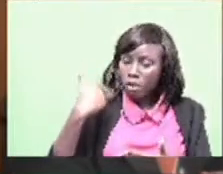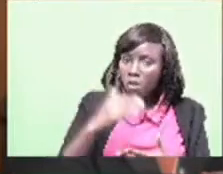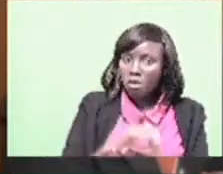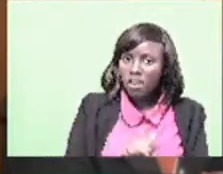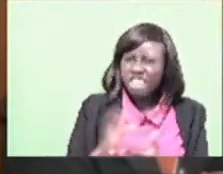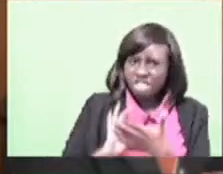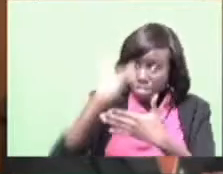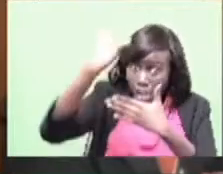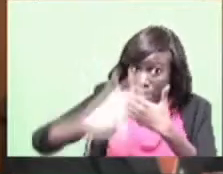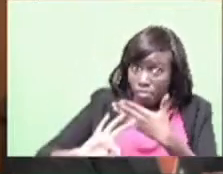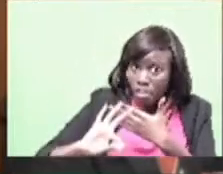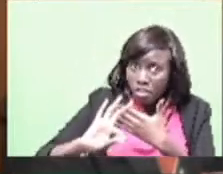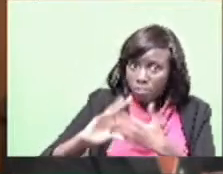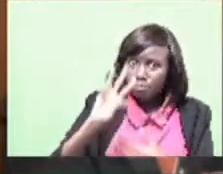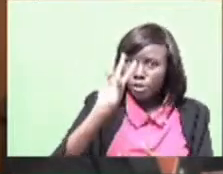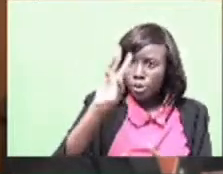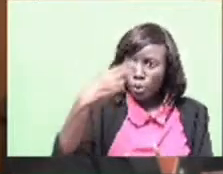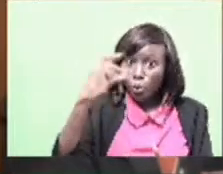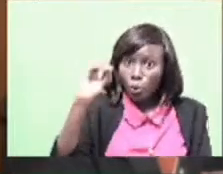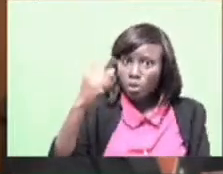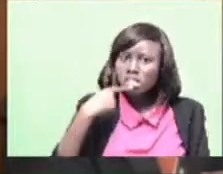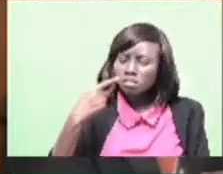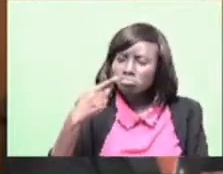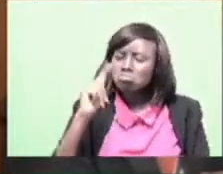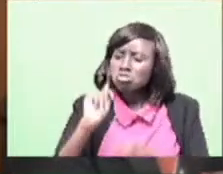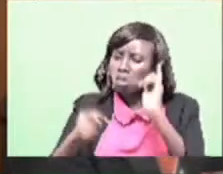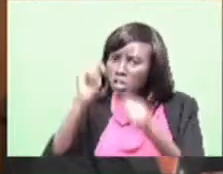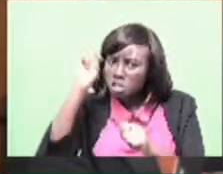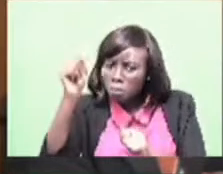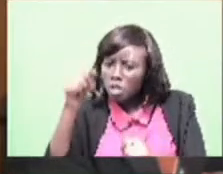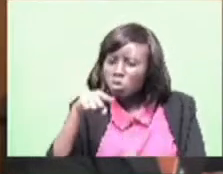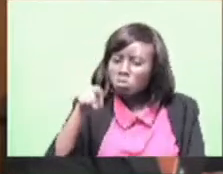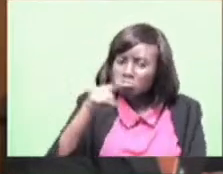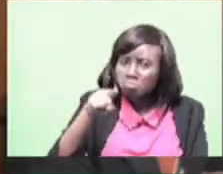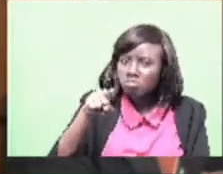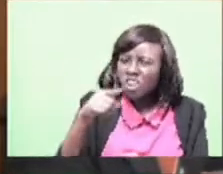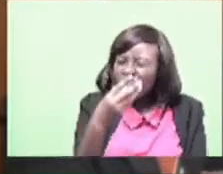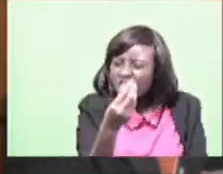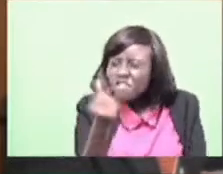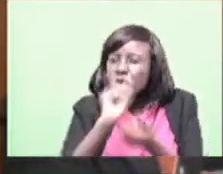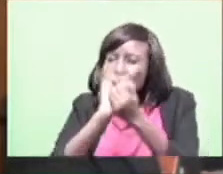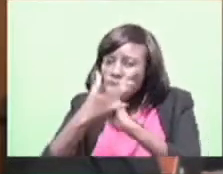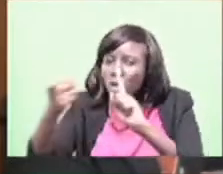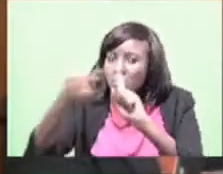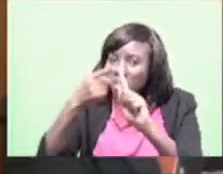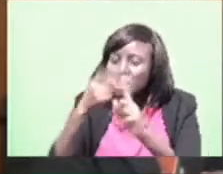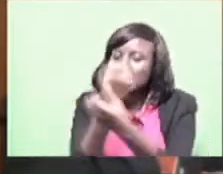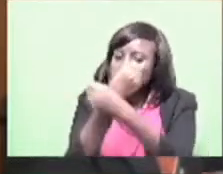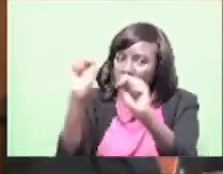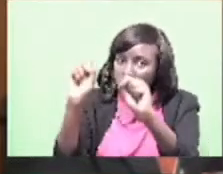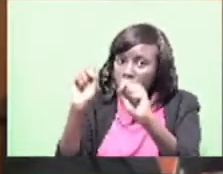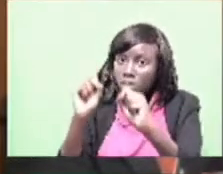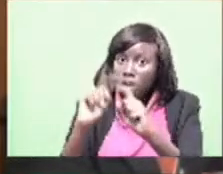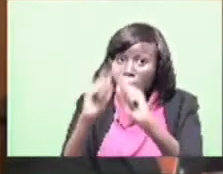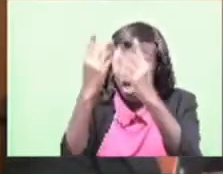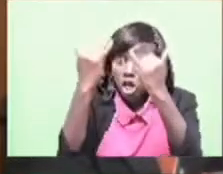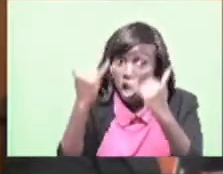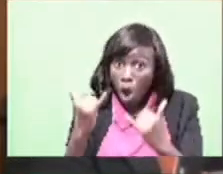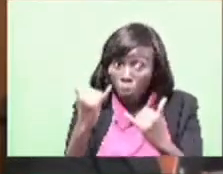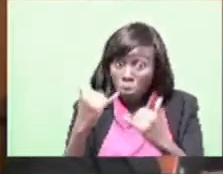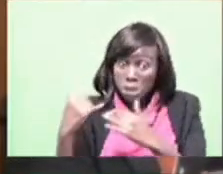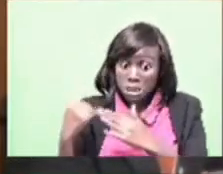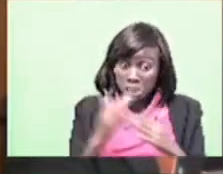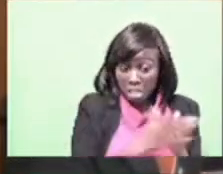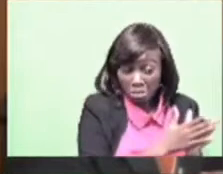February to what we have now, seeing widespread community infections. I see we had 2 additional